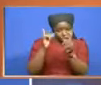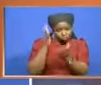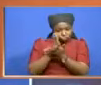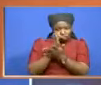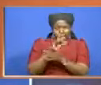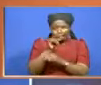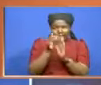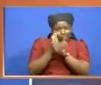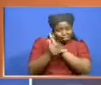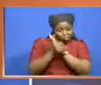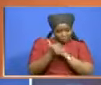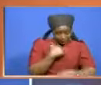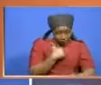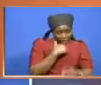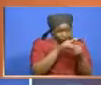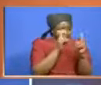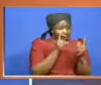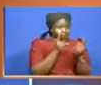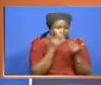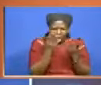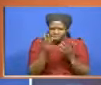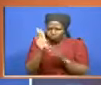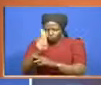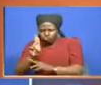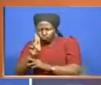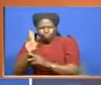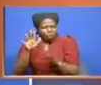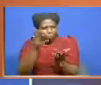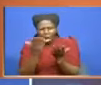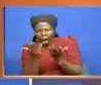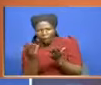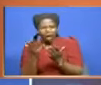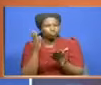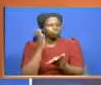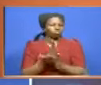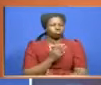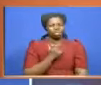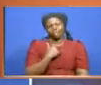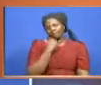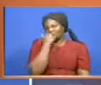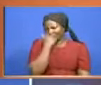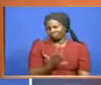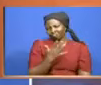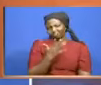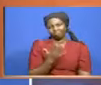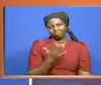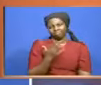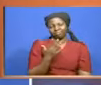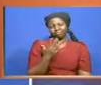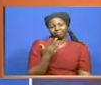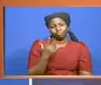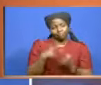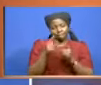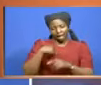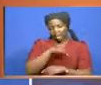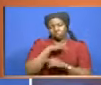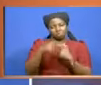These skills, you have them, but where to use them, still we have not found the place, but we are hoping